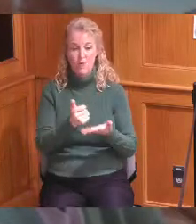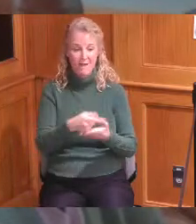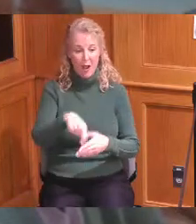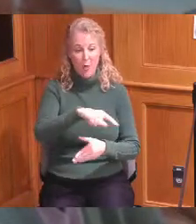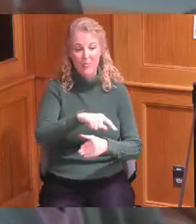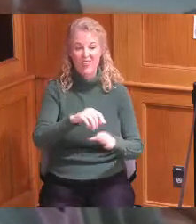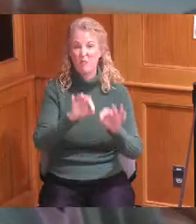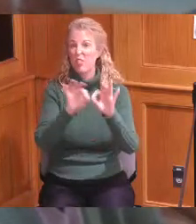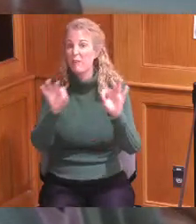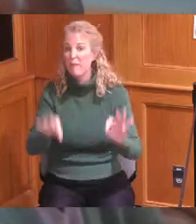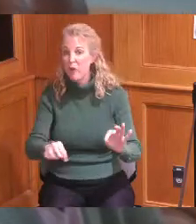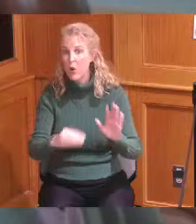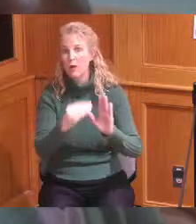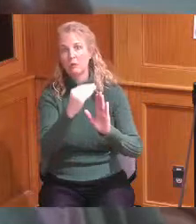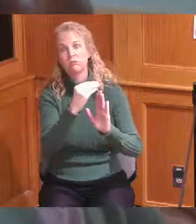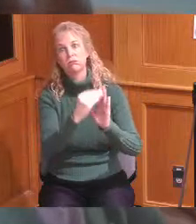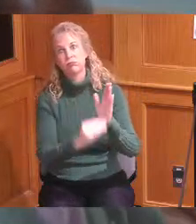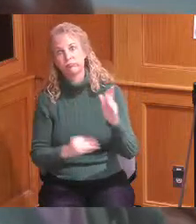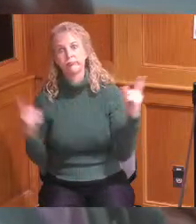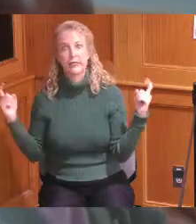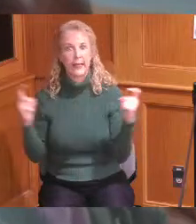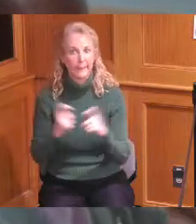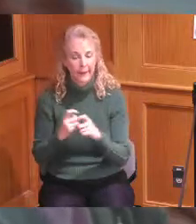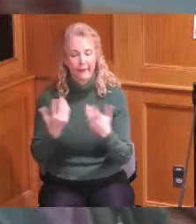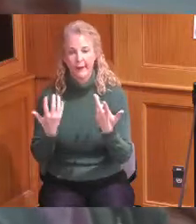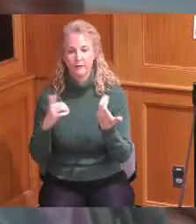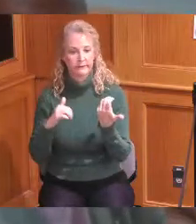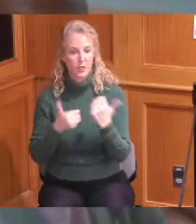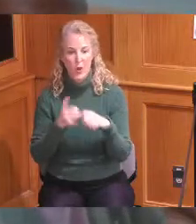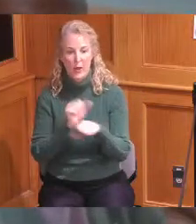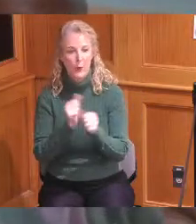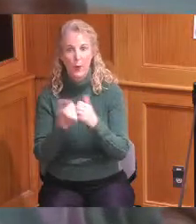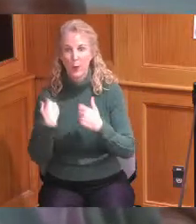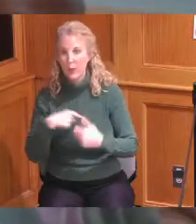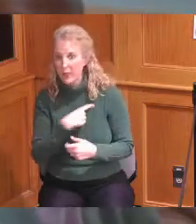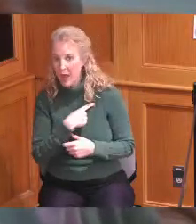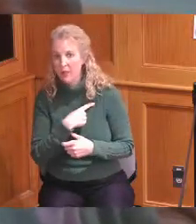out those forms and to be pre-qualified with our company.